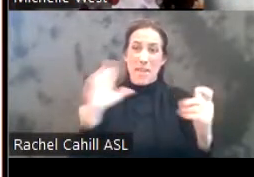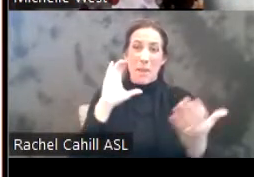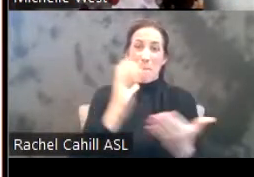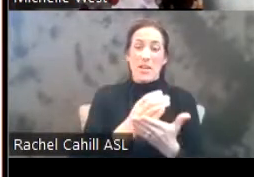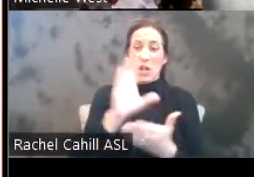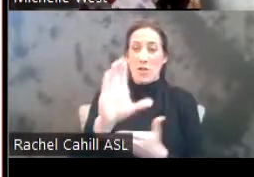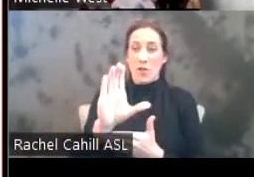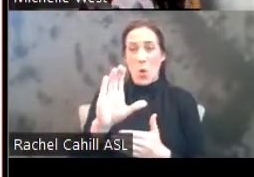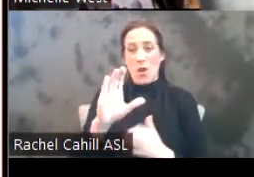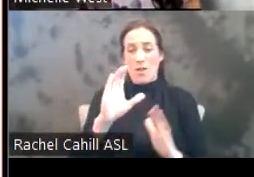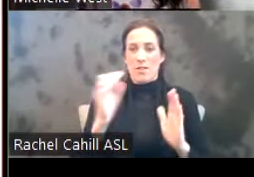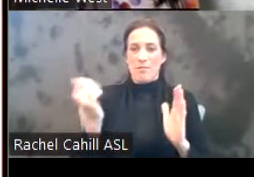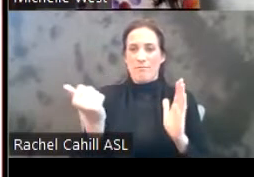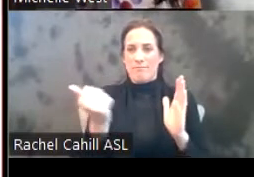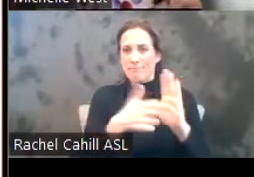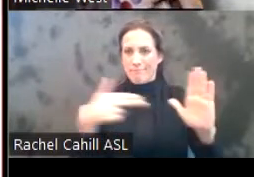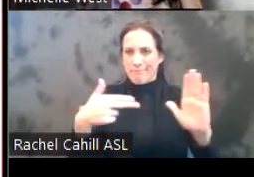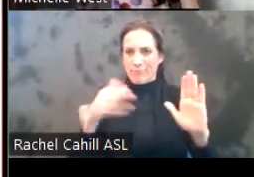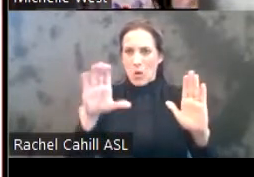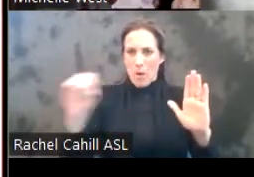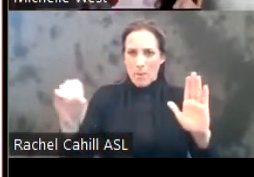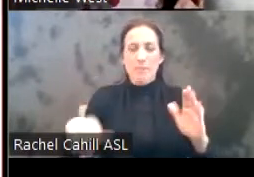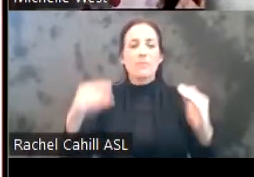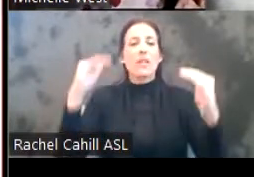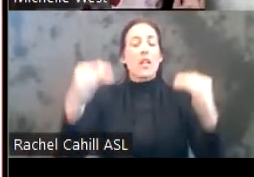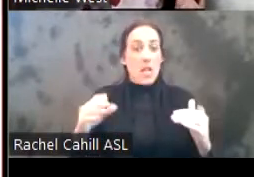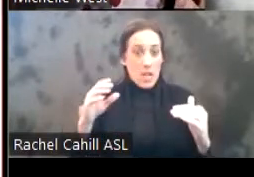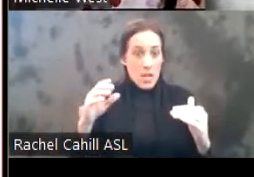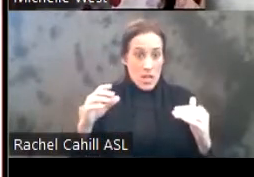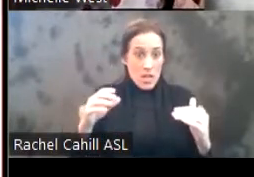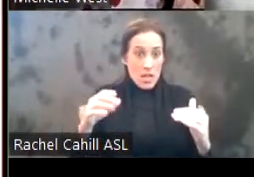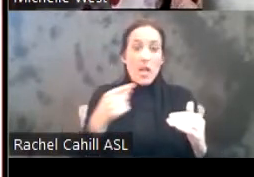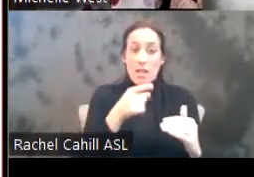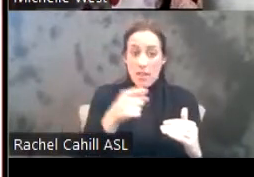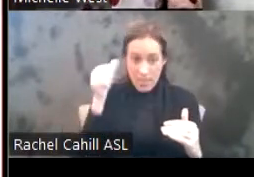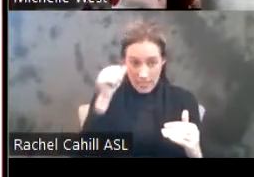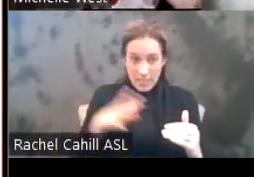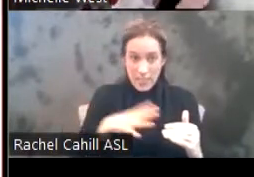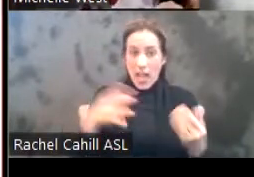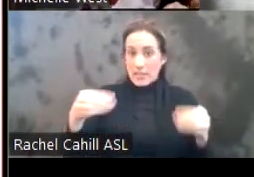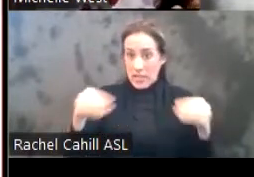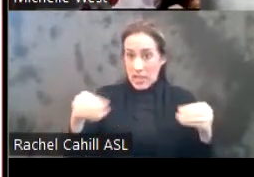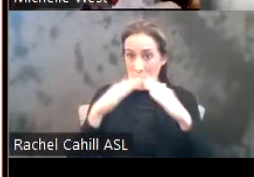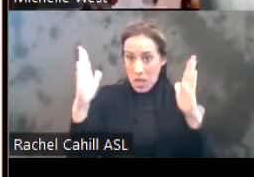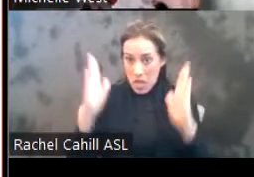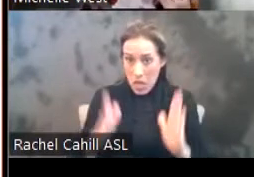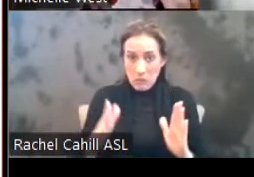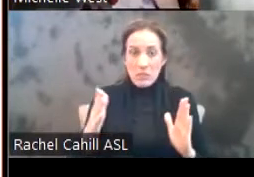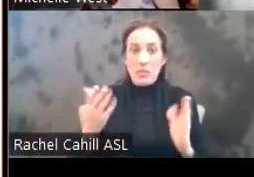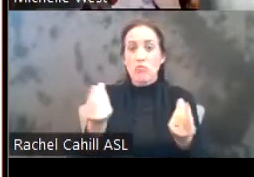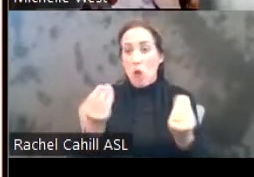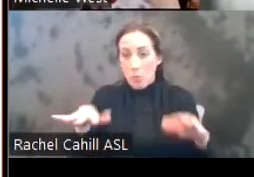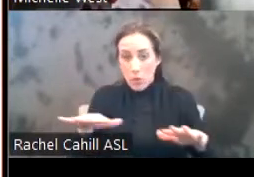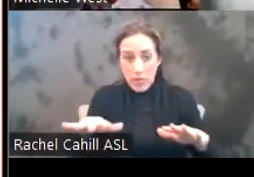All right, next one. This one is about, he's a realtor. It's a hodgepodge of stuff, so much